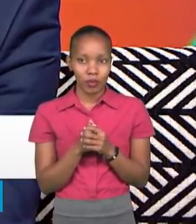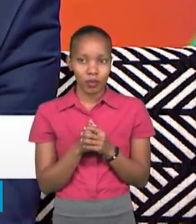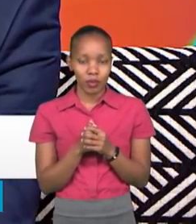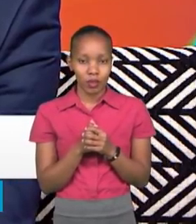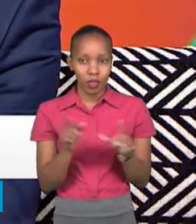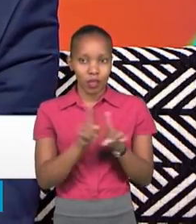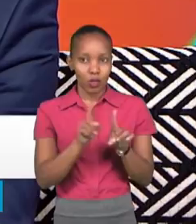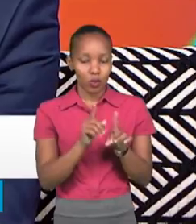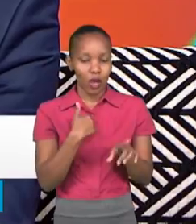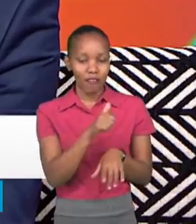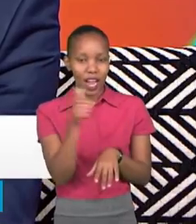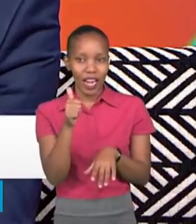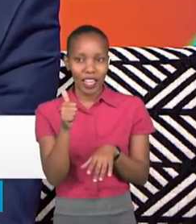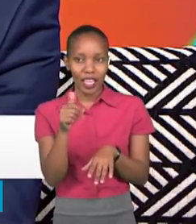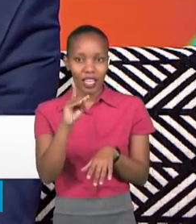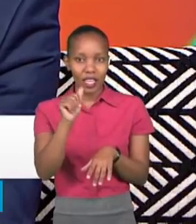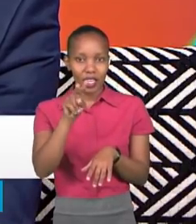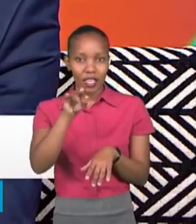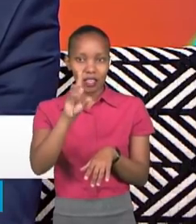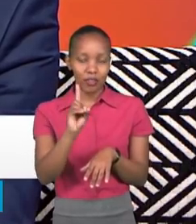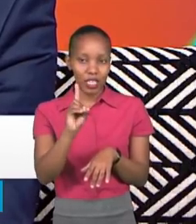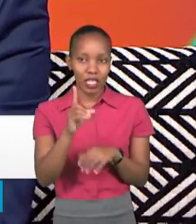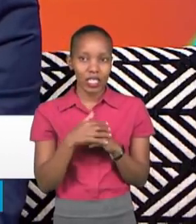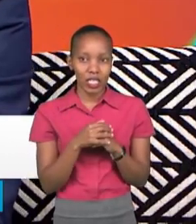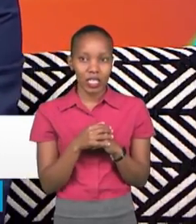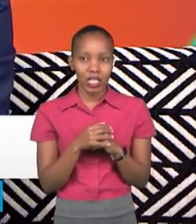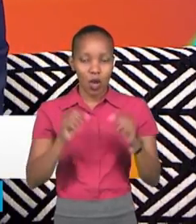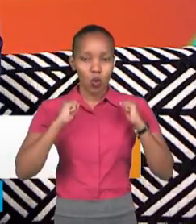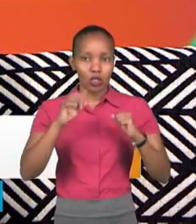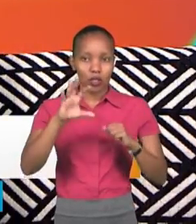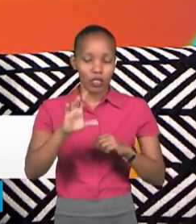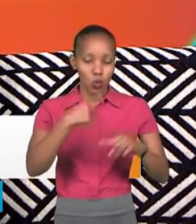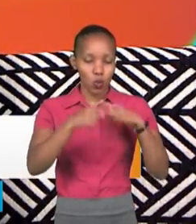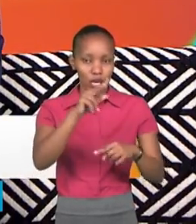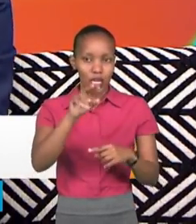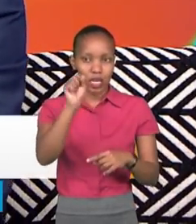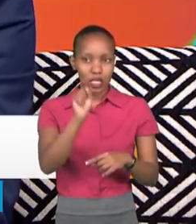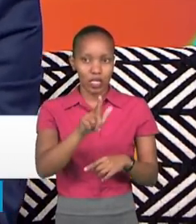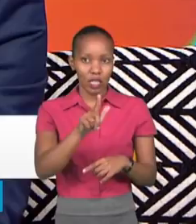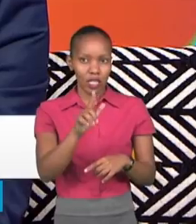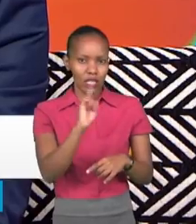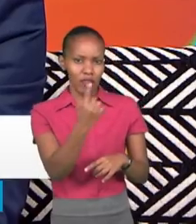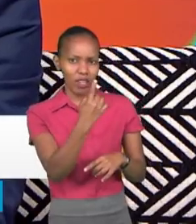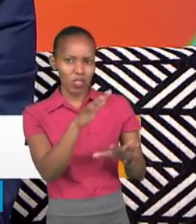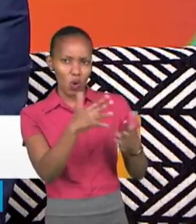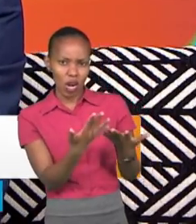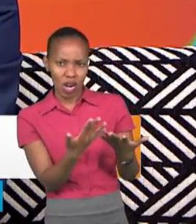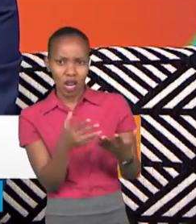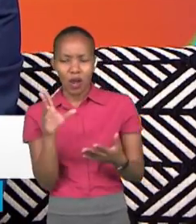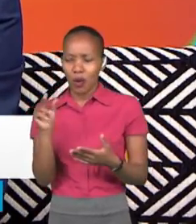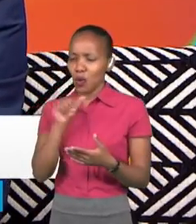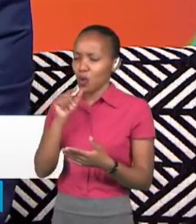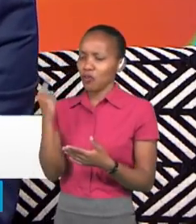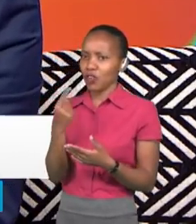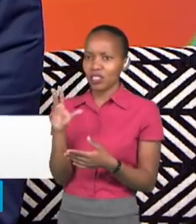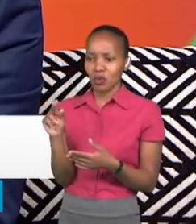even Stanley Okumbi. Now, David Mainan Dungu, Wazito FC win the first ever National Super League. Is it the first ever? I don't think so. No. This is the